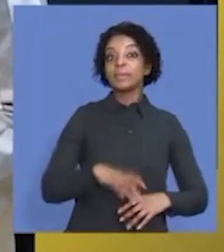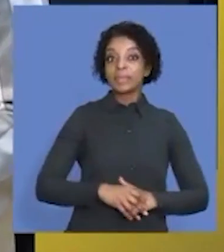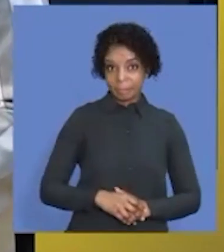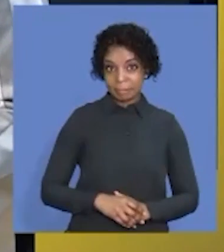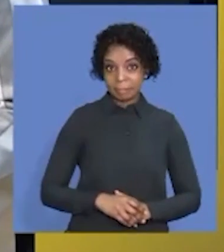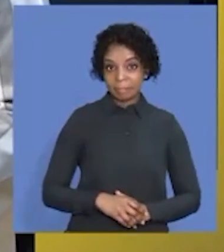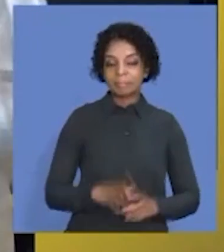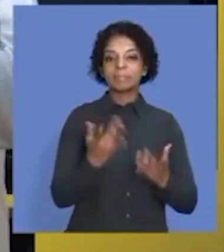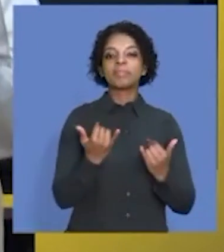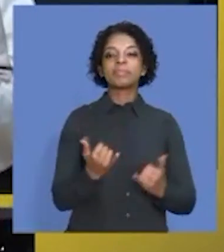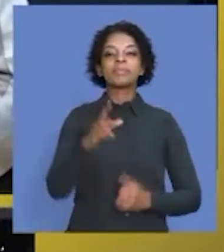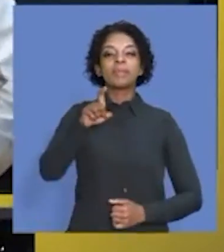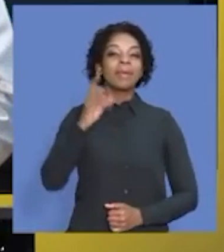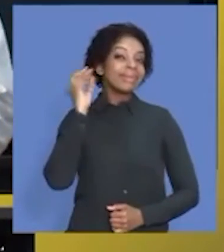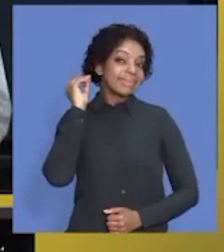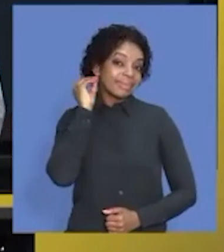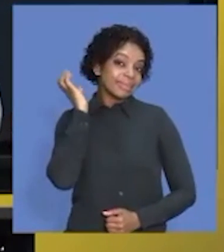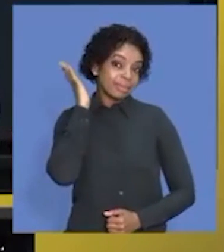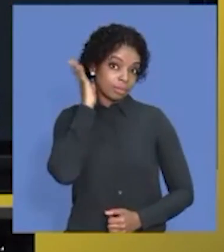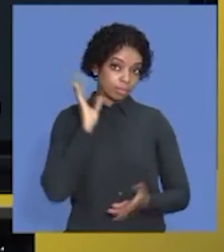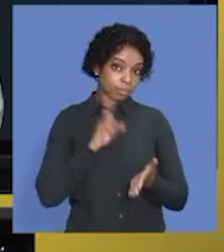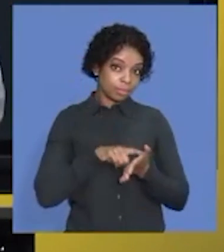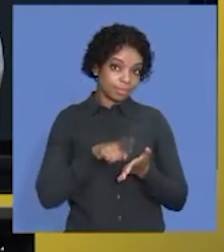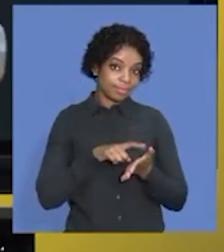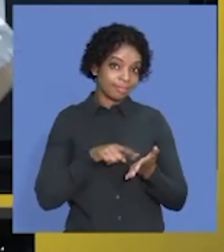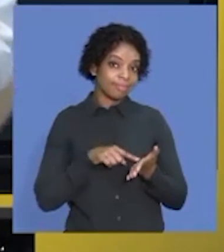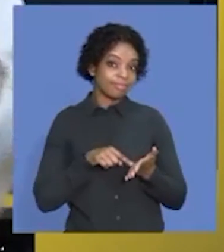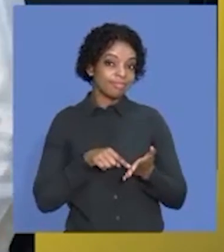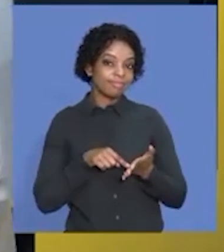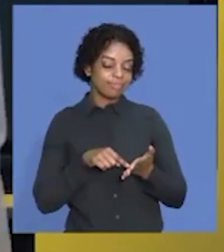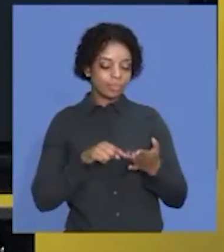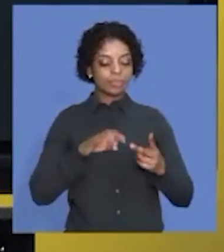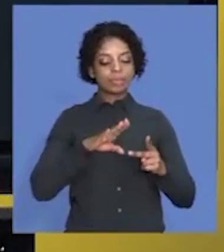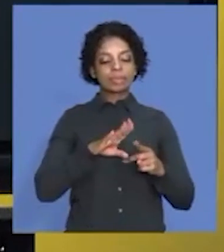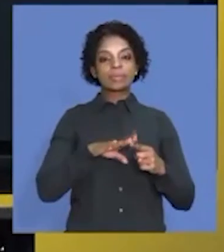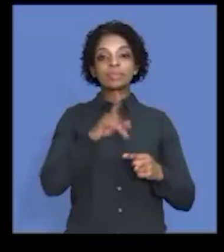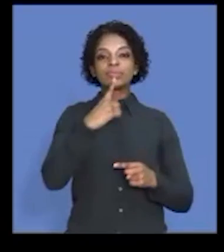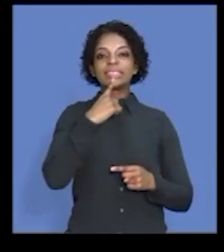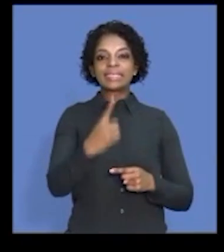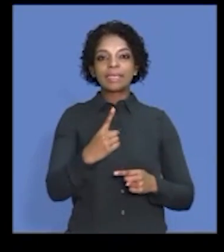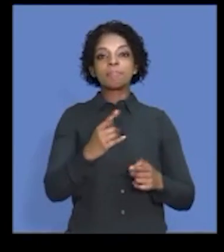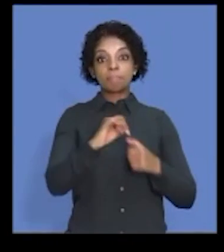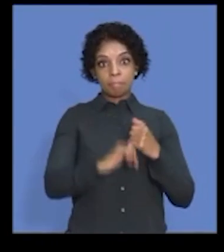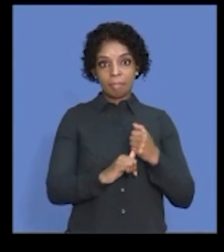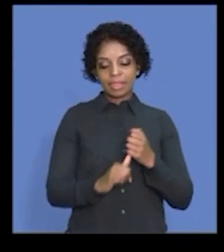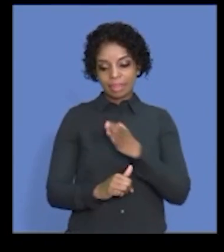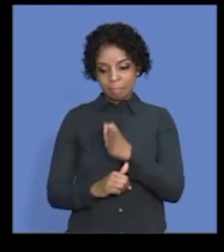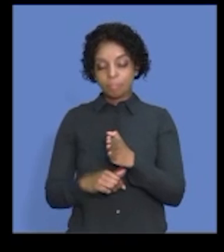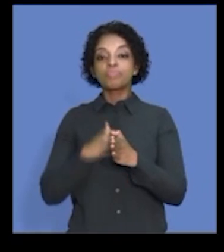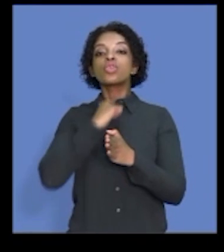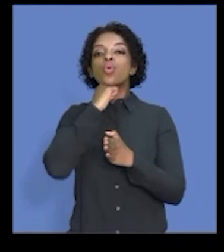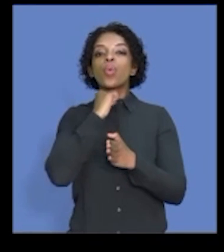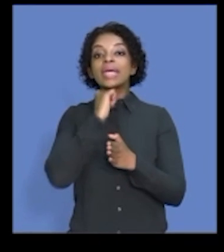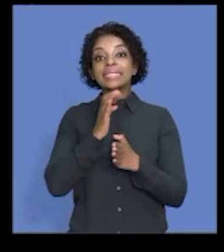to take it into consideration when you are doing your calculation. Therefore, you say from August to January is